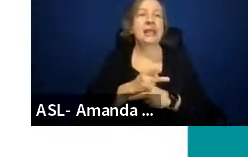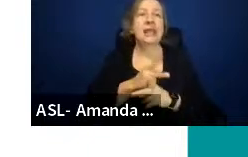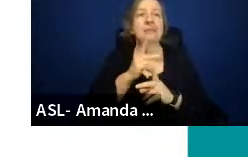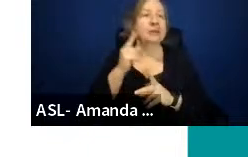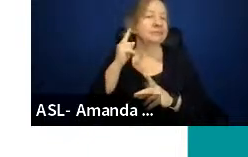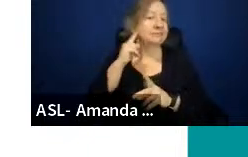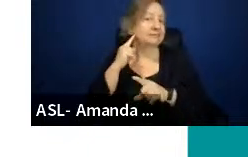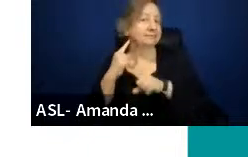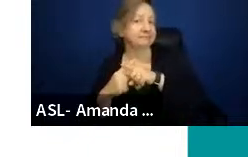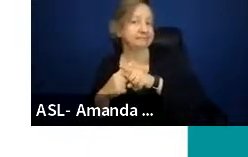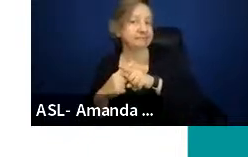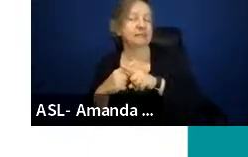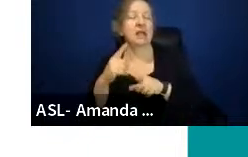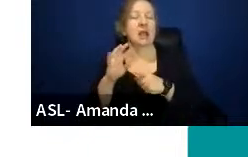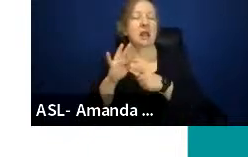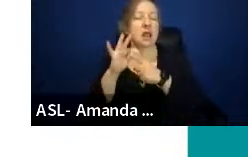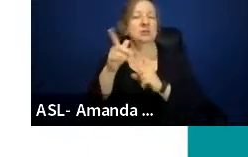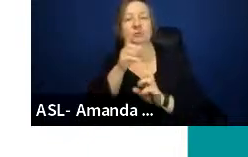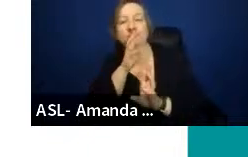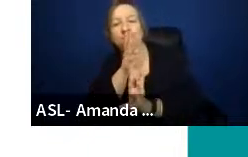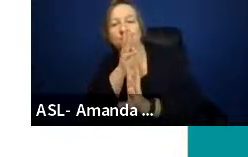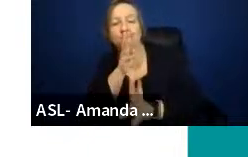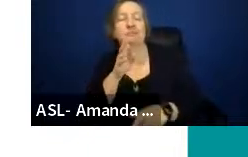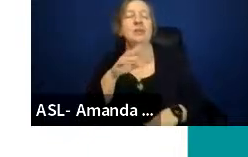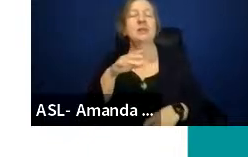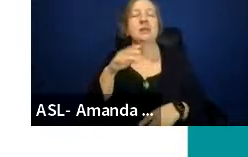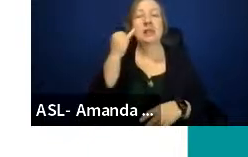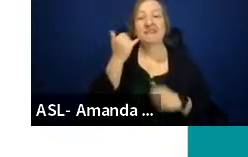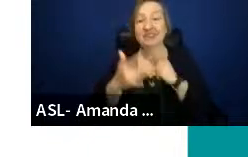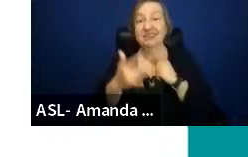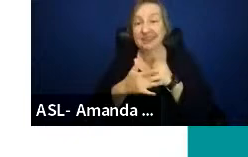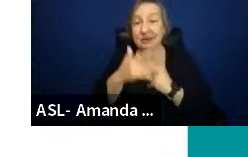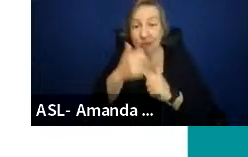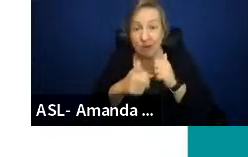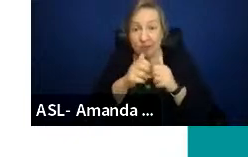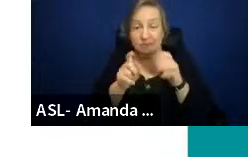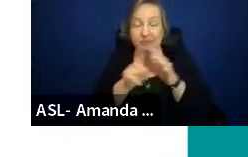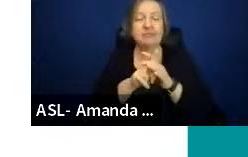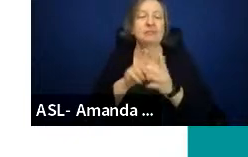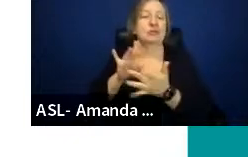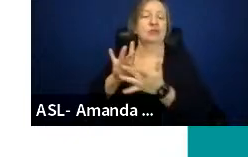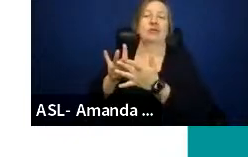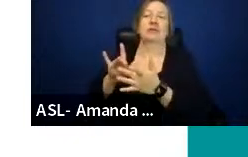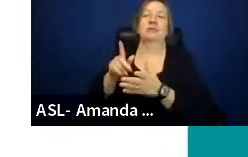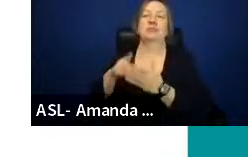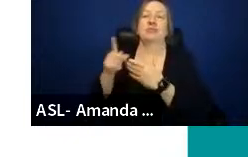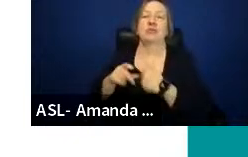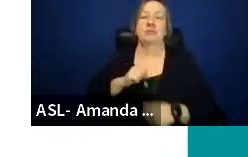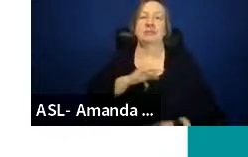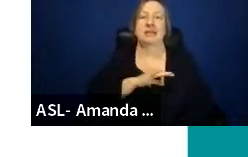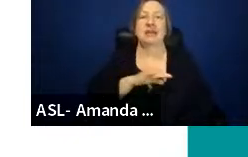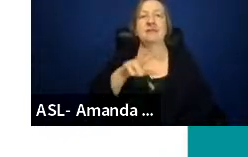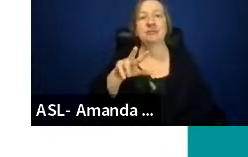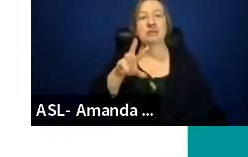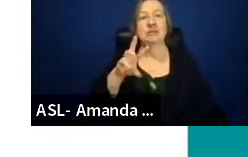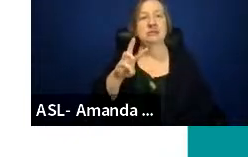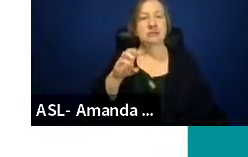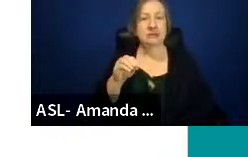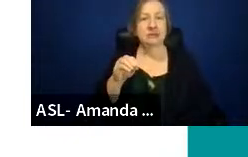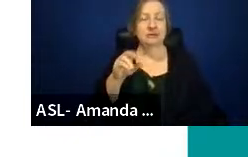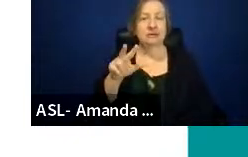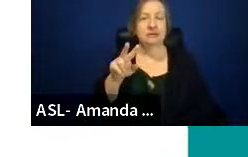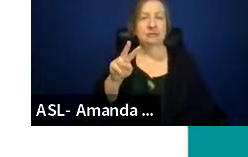speaking. And if you have any technical difficulties, we just ask that you contact our program staff at